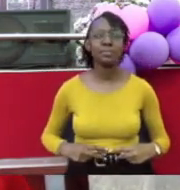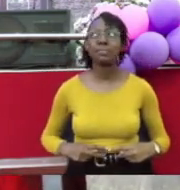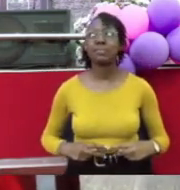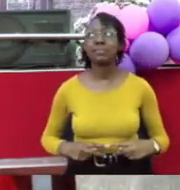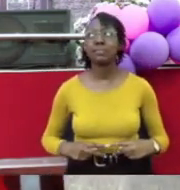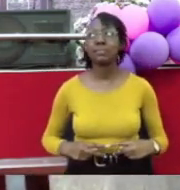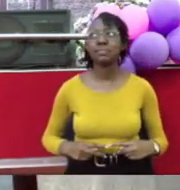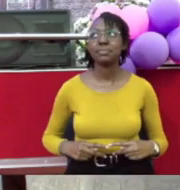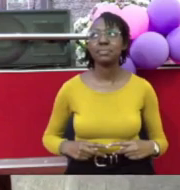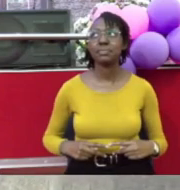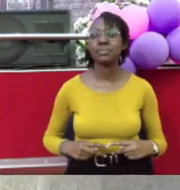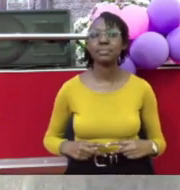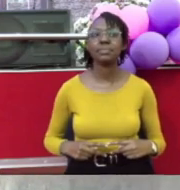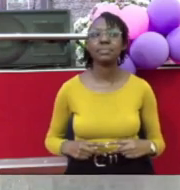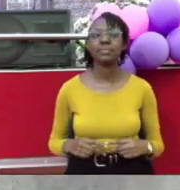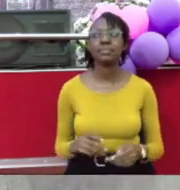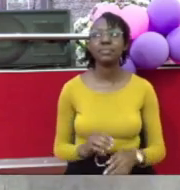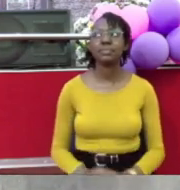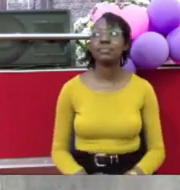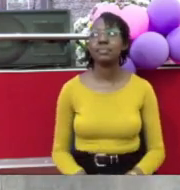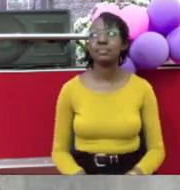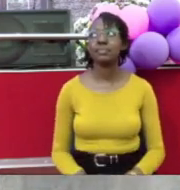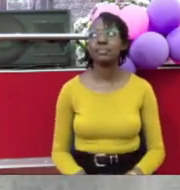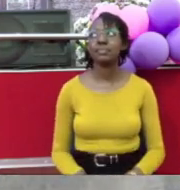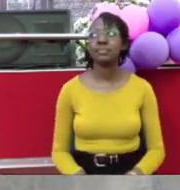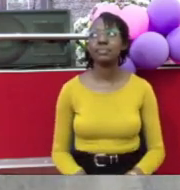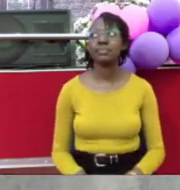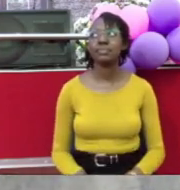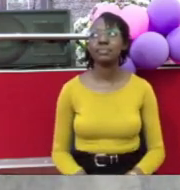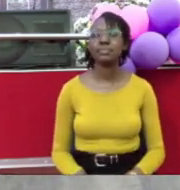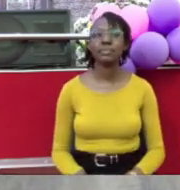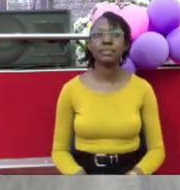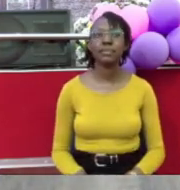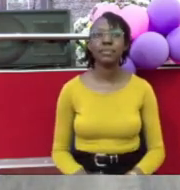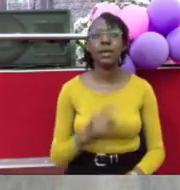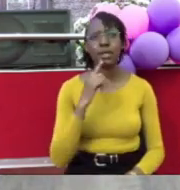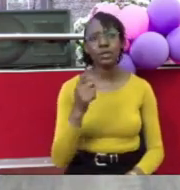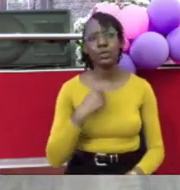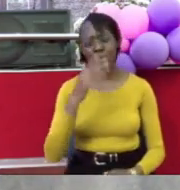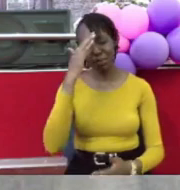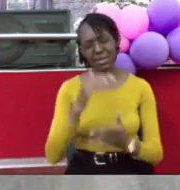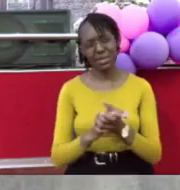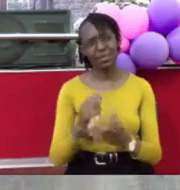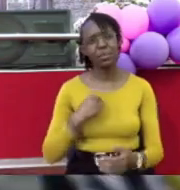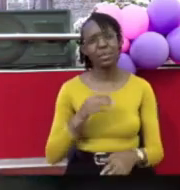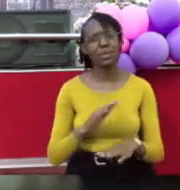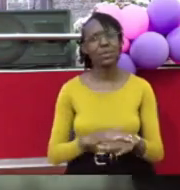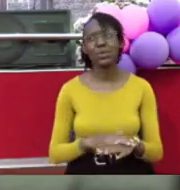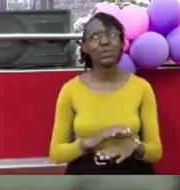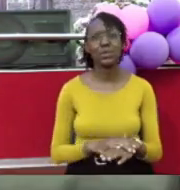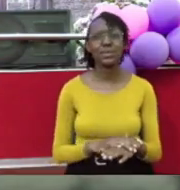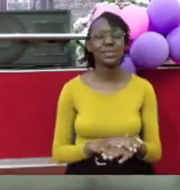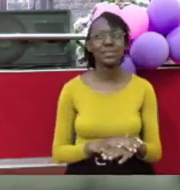of. Naliamini kwamba wokovu ni wa wale watu wamefanya mambo mabaya ambayo tunaweza ongelelea. So I believed me I was good, I didn't need it. Niko